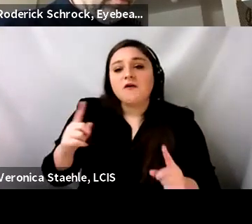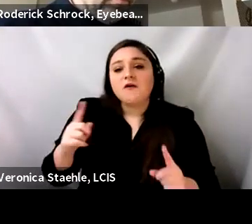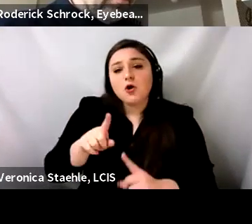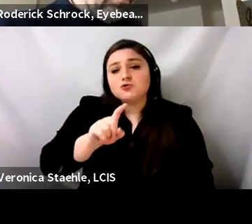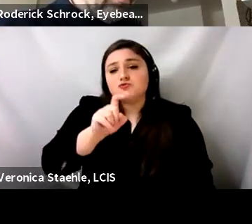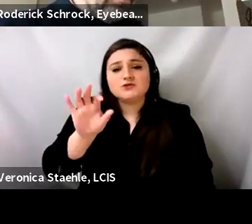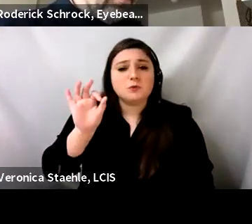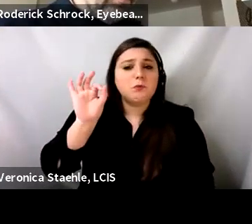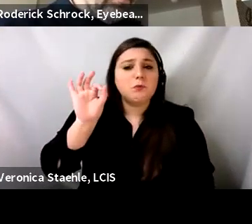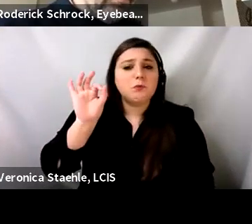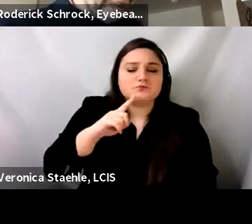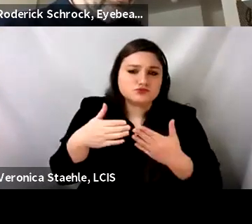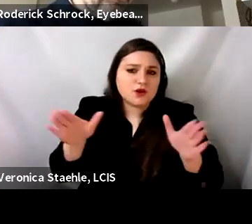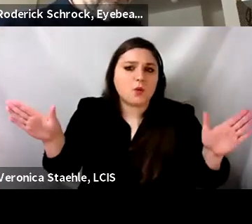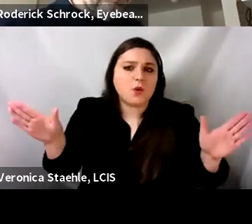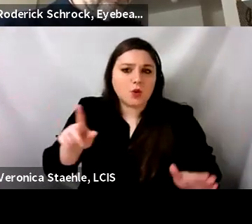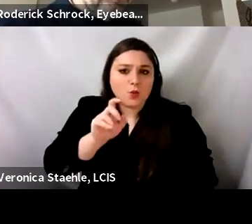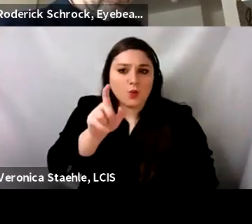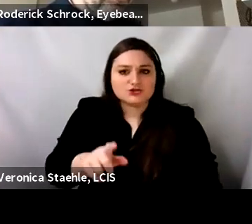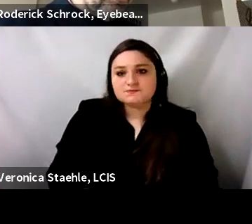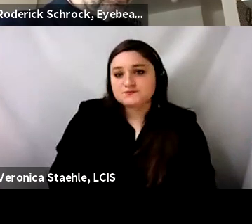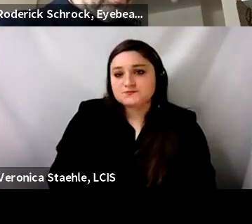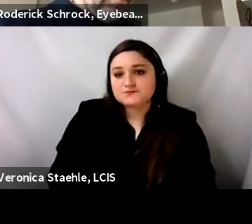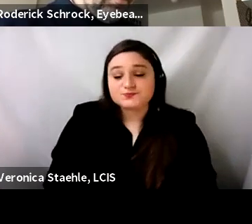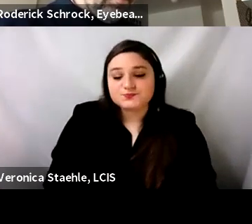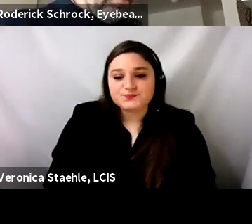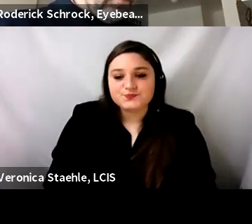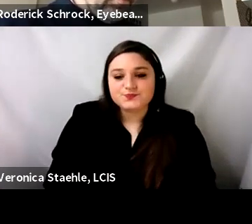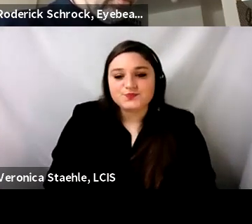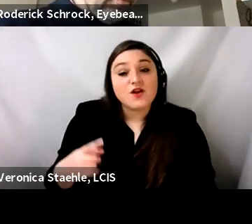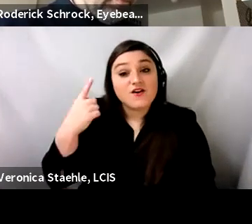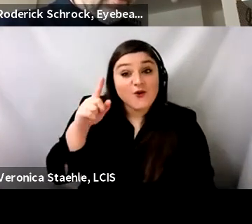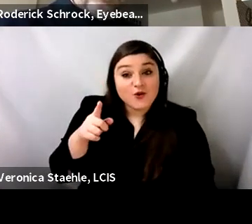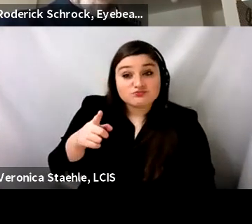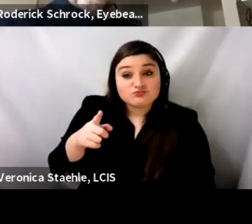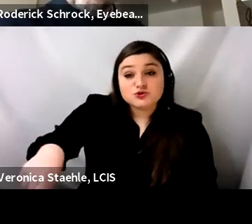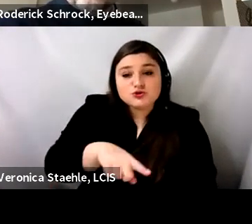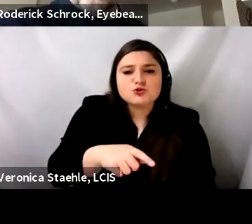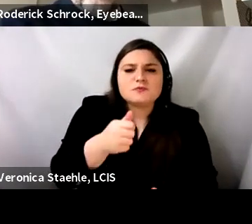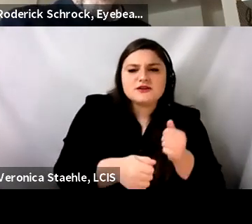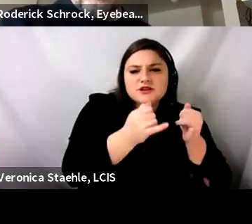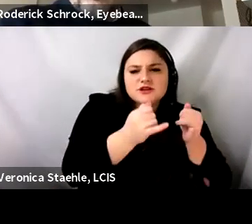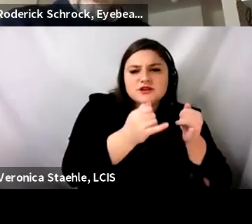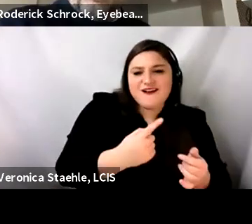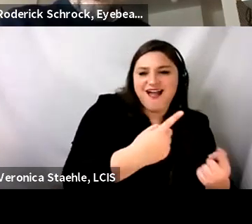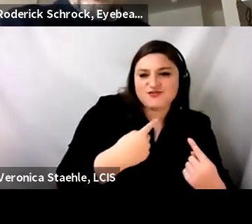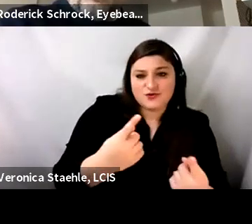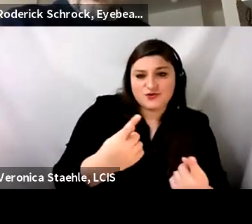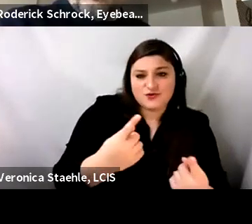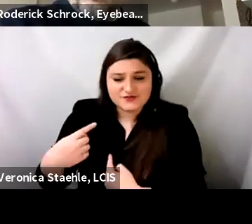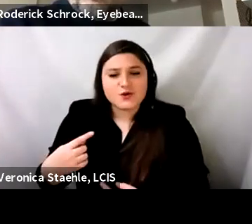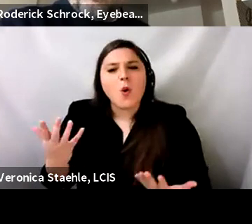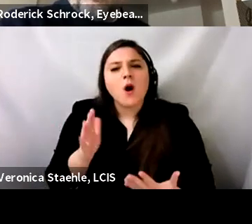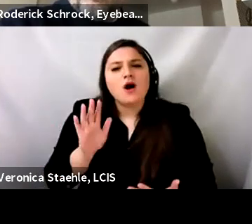question. For each one of you, can you tell us about the COVID journey? You